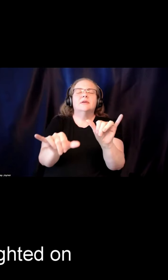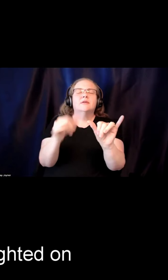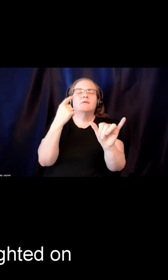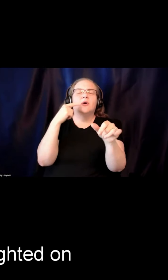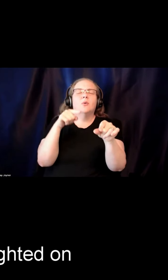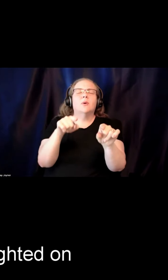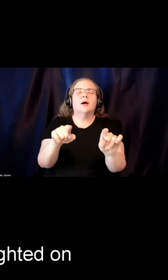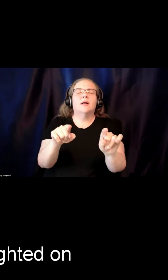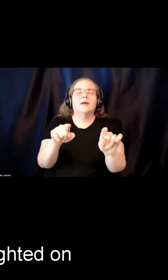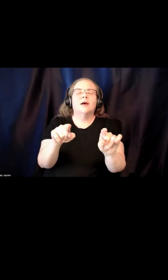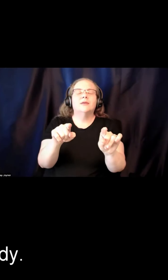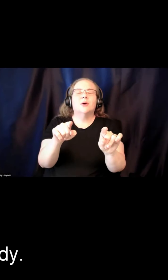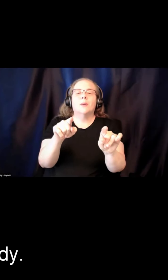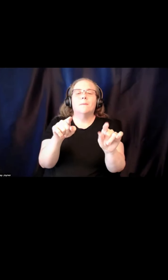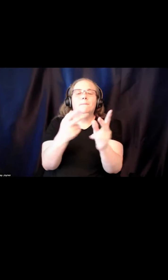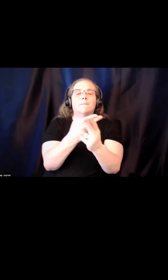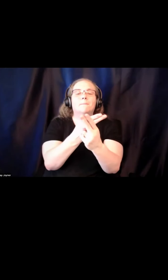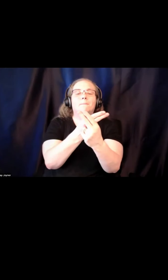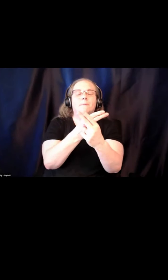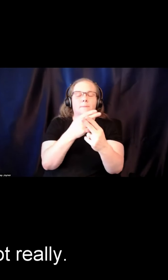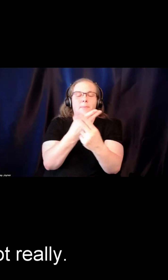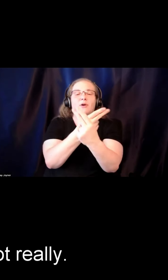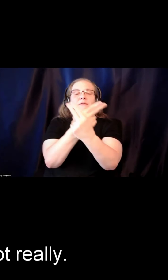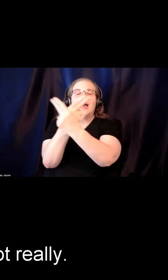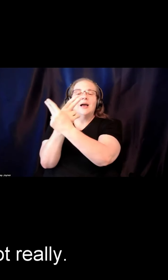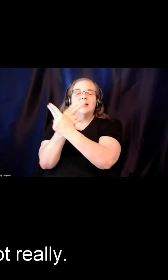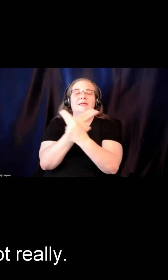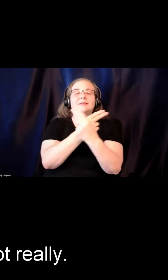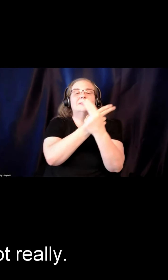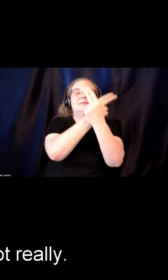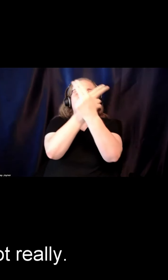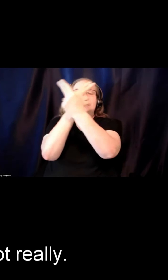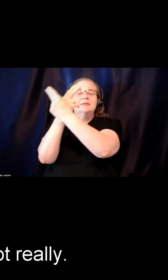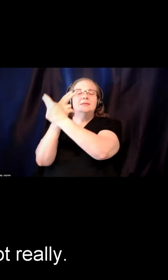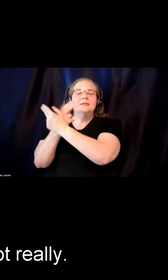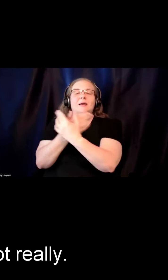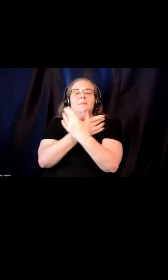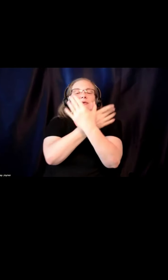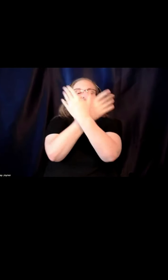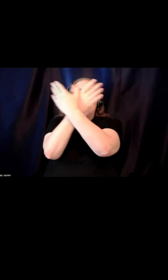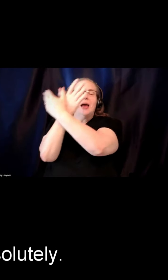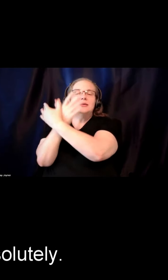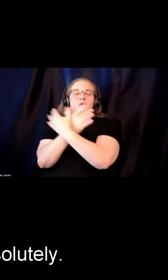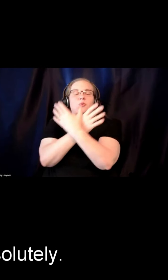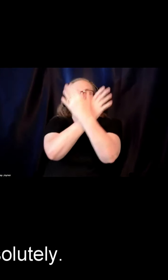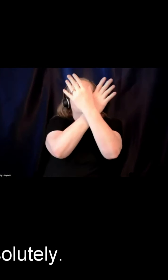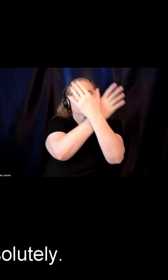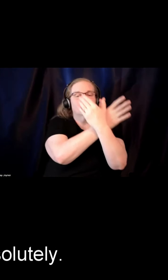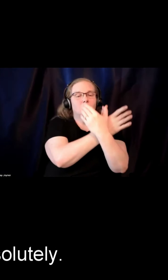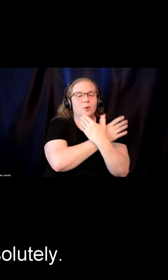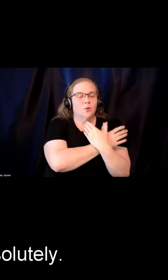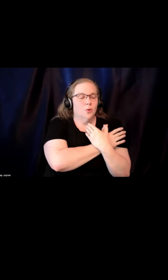until butterflies alighted on your body. No, I said, Not really. But